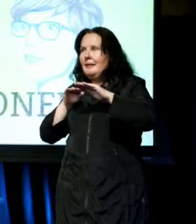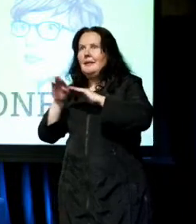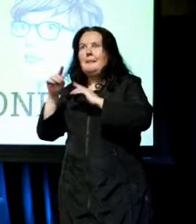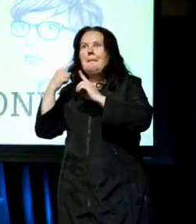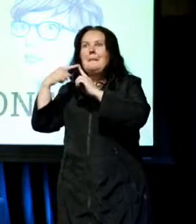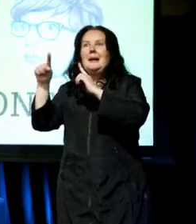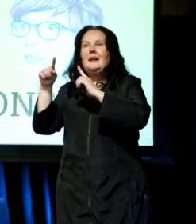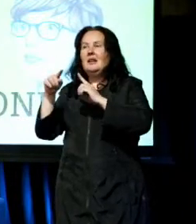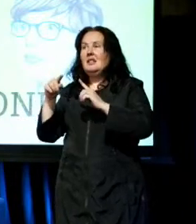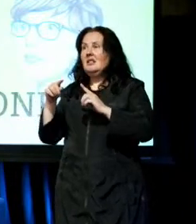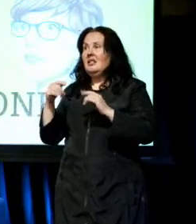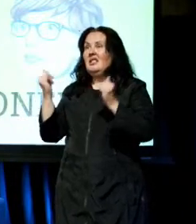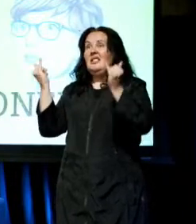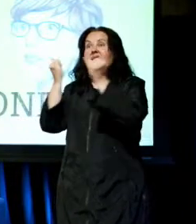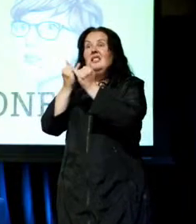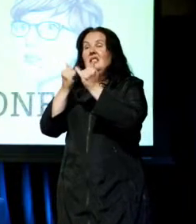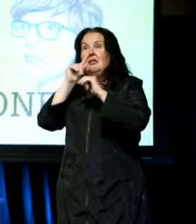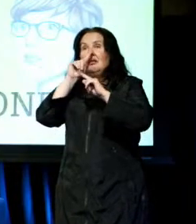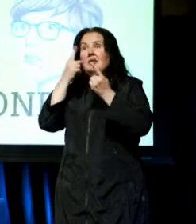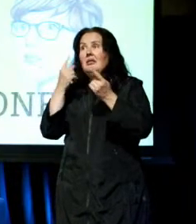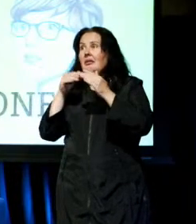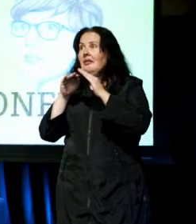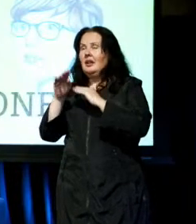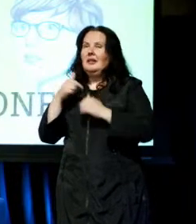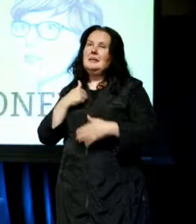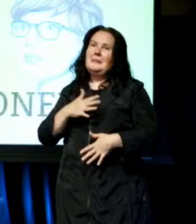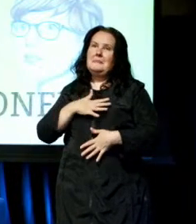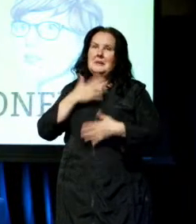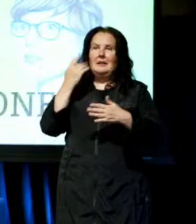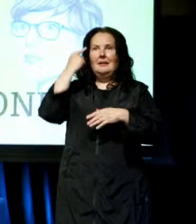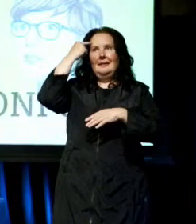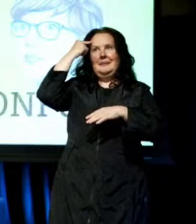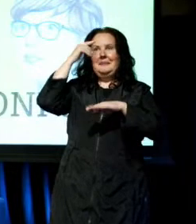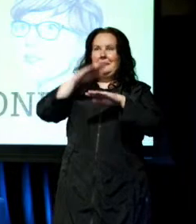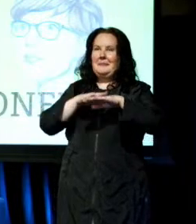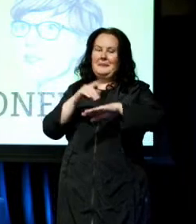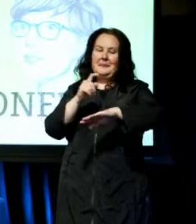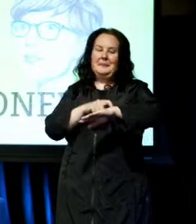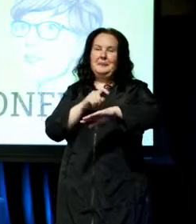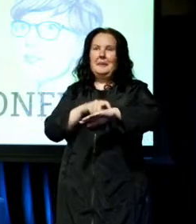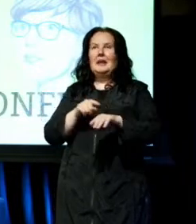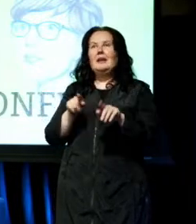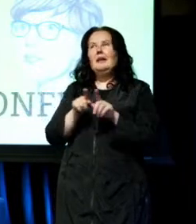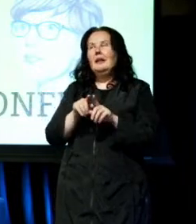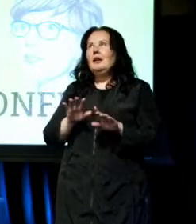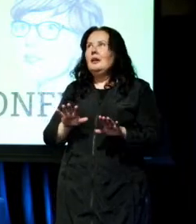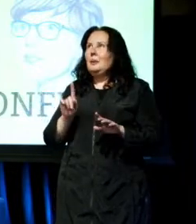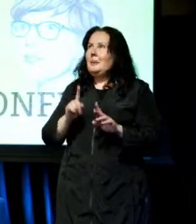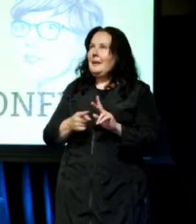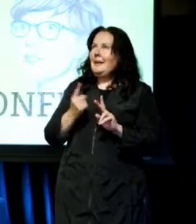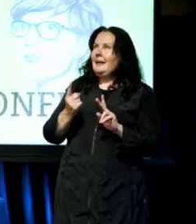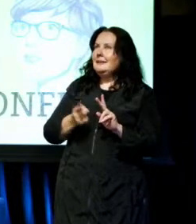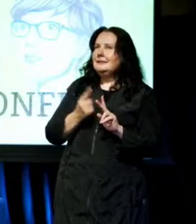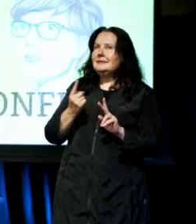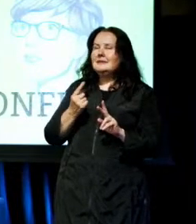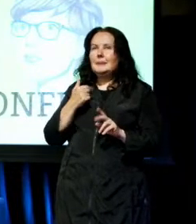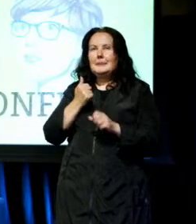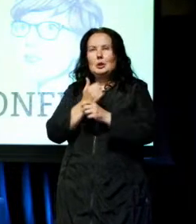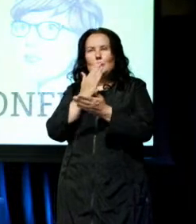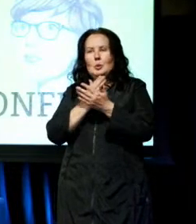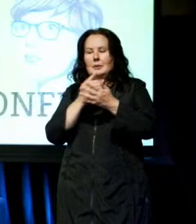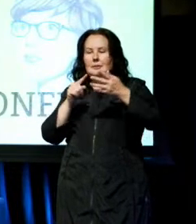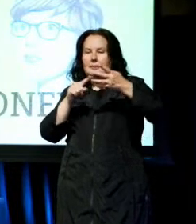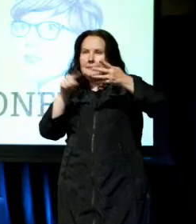Anyway, and I'm just aware of the time, so I'm just like, What else can I make sure we get to